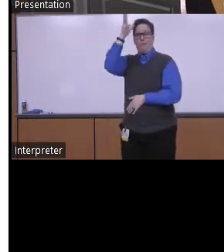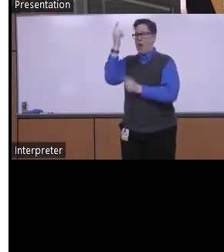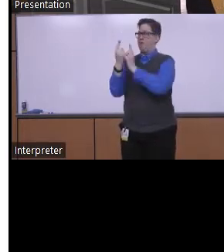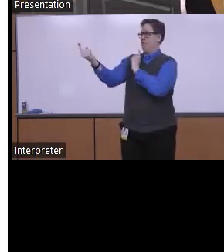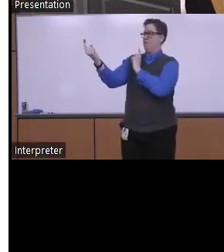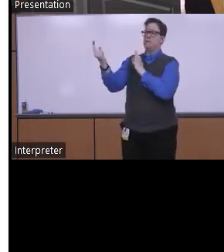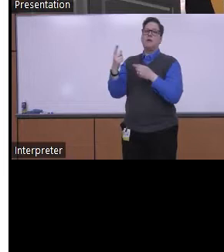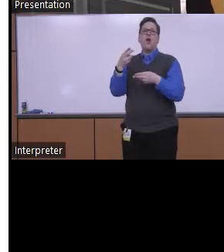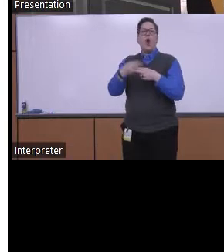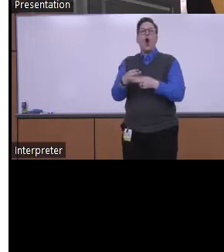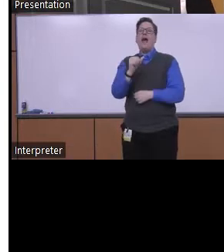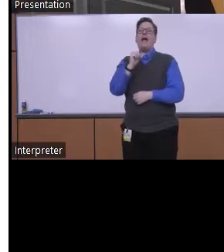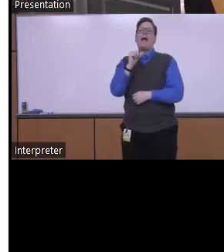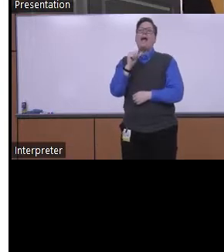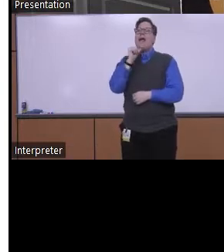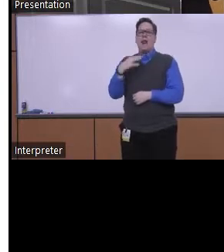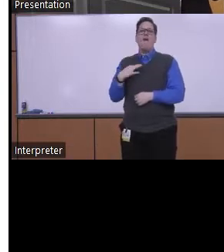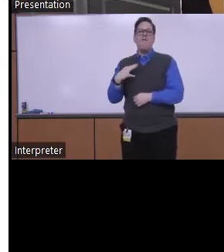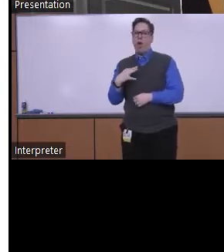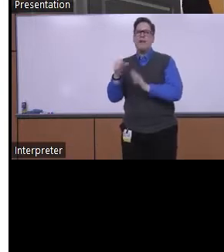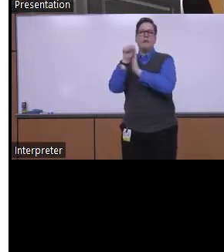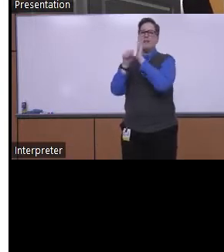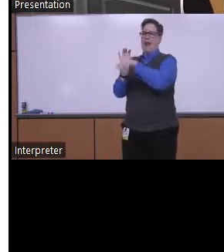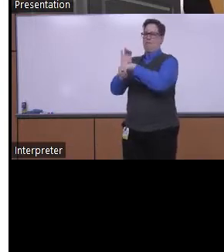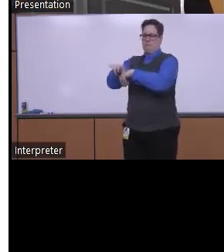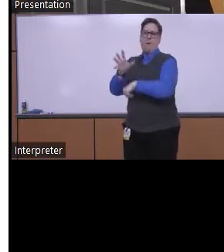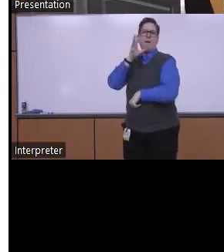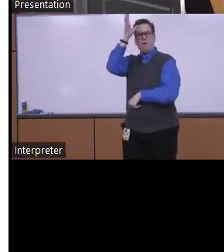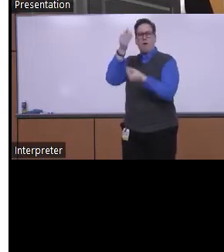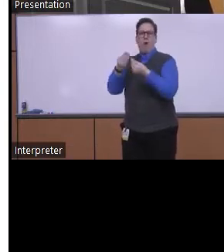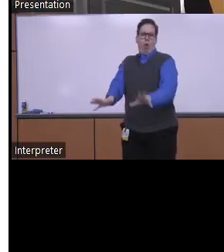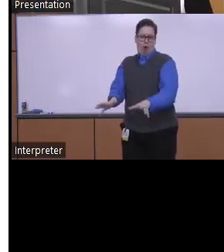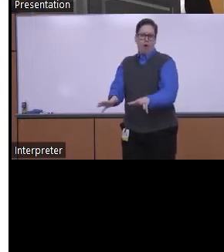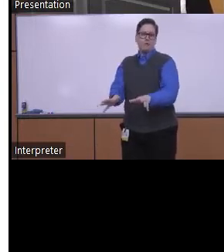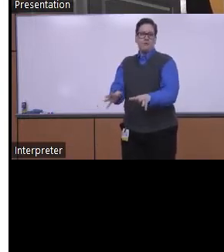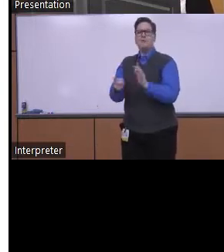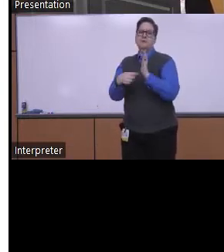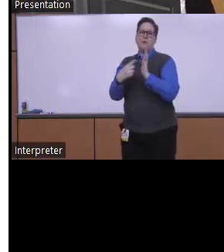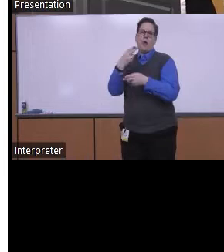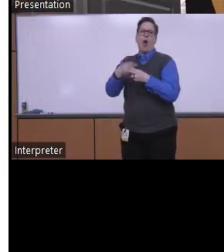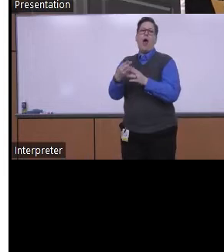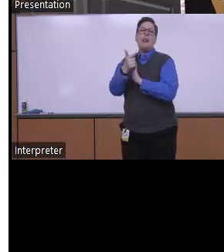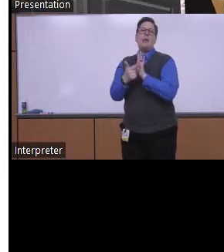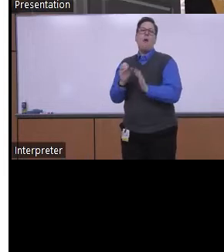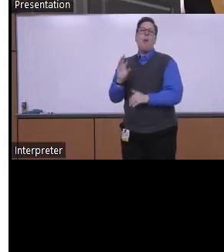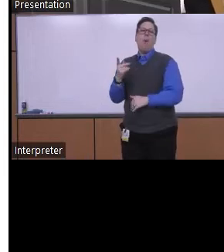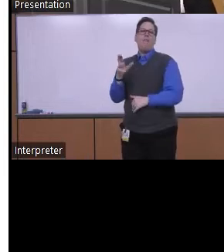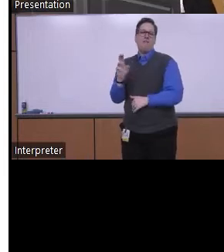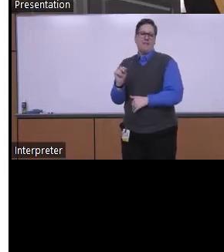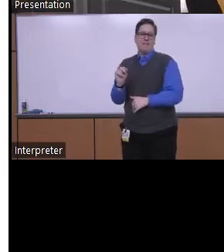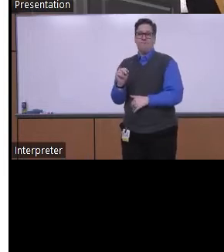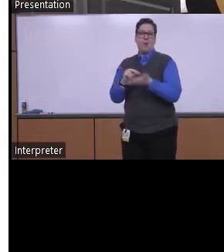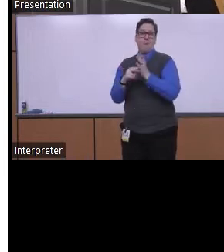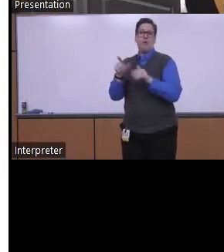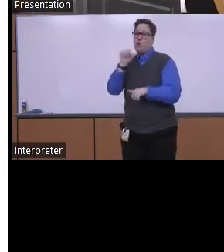researchers have termed involuntary or state-induced parental loss, or sometimes even called legal orphans. You no